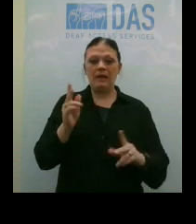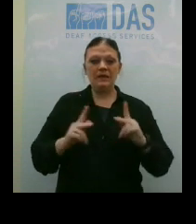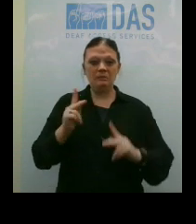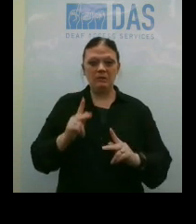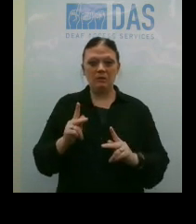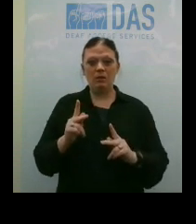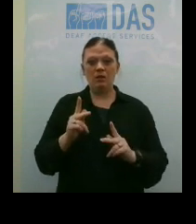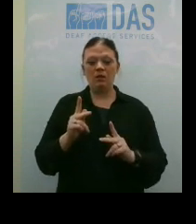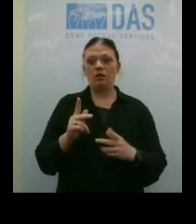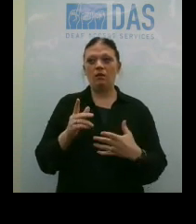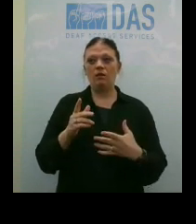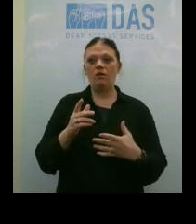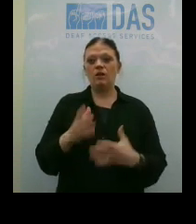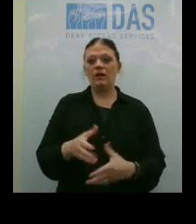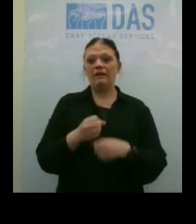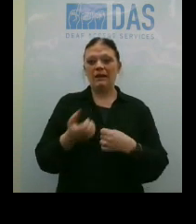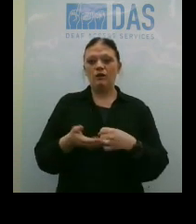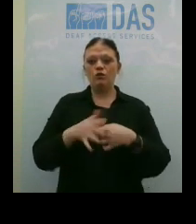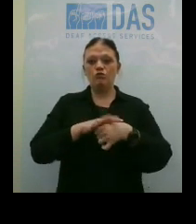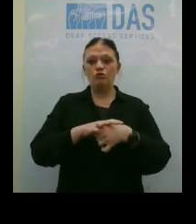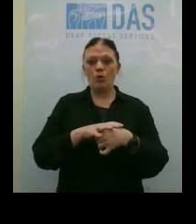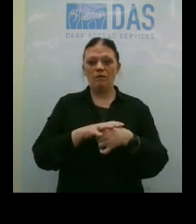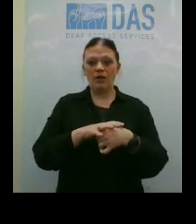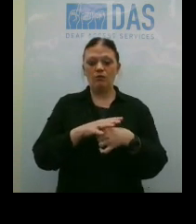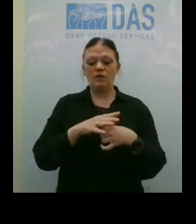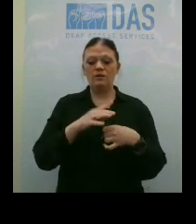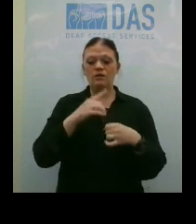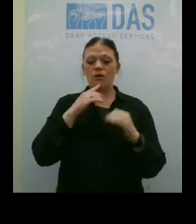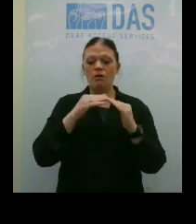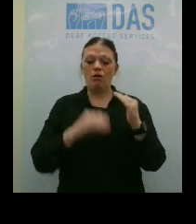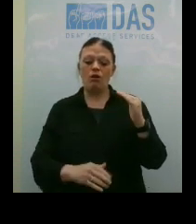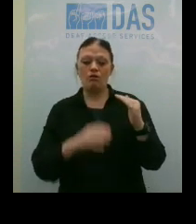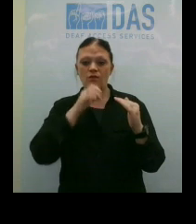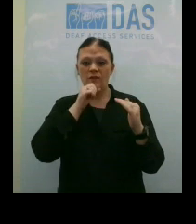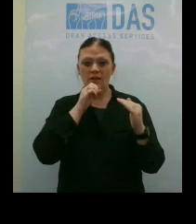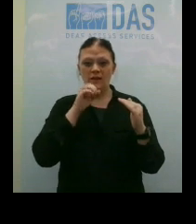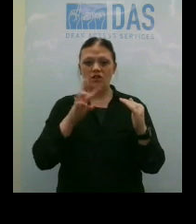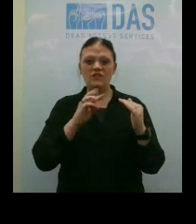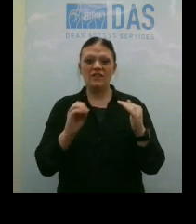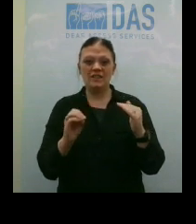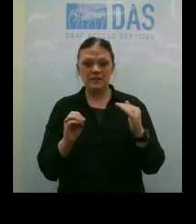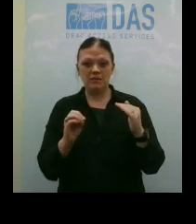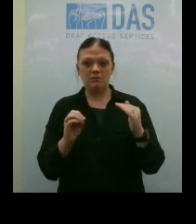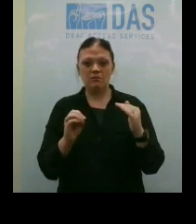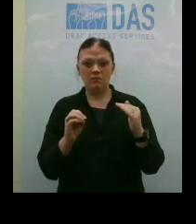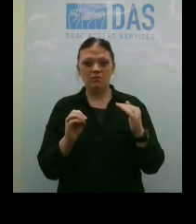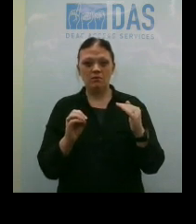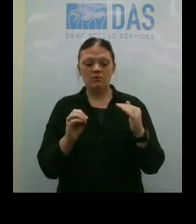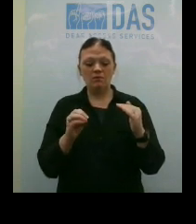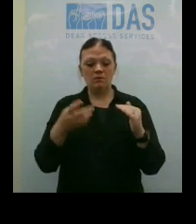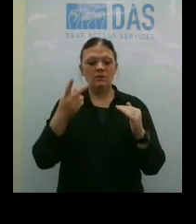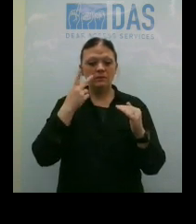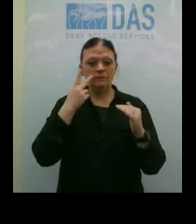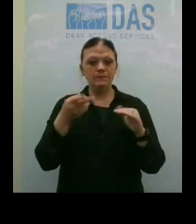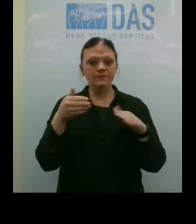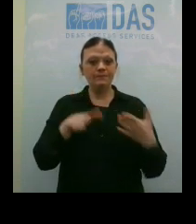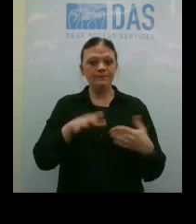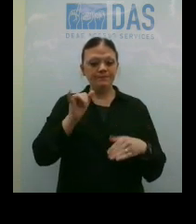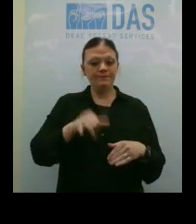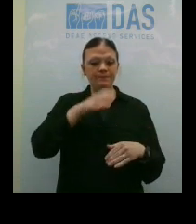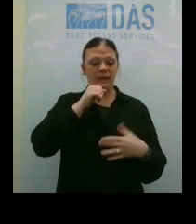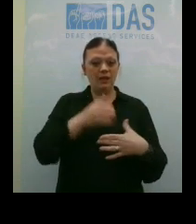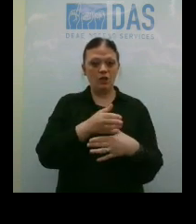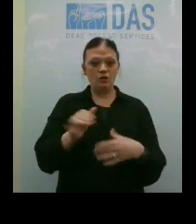contracting the coronavirus are under the age of 60, and we have seen deaths in that category as